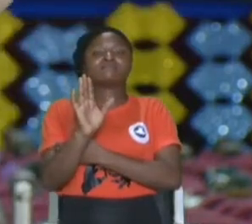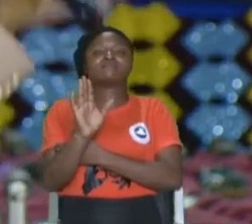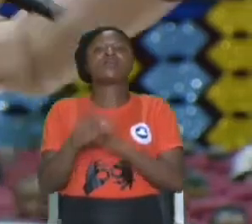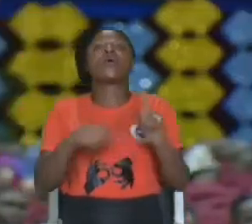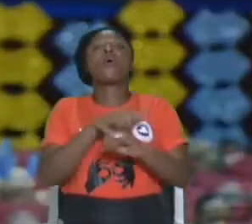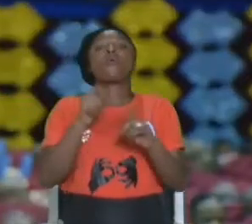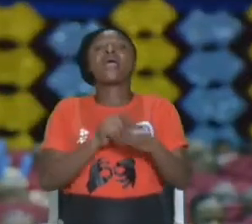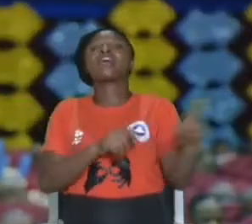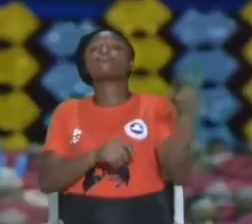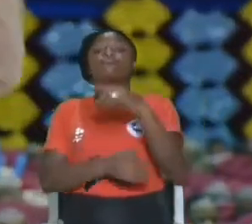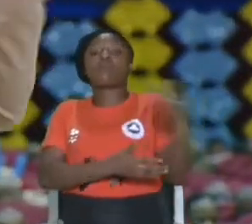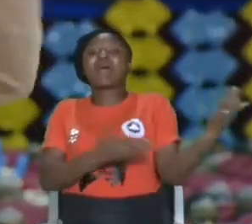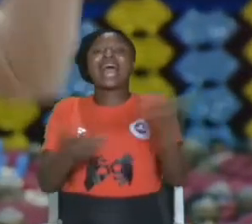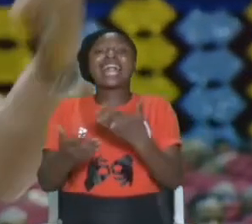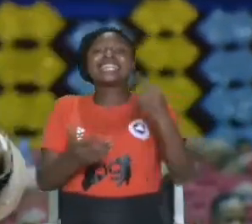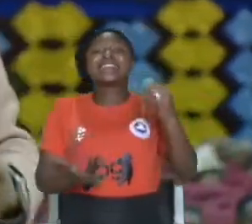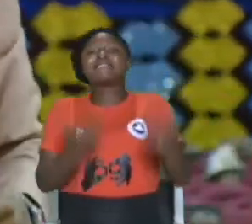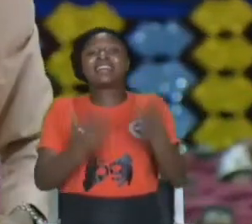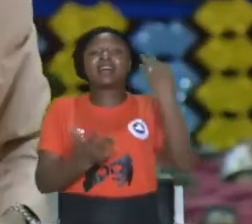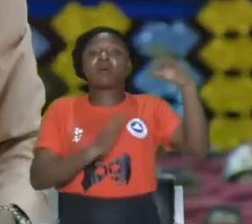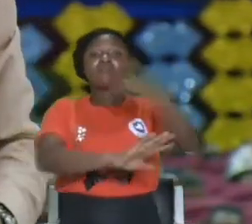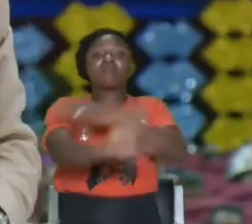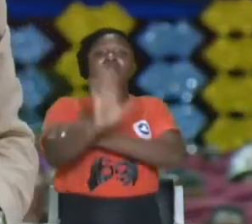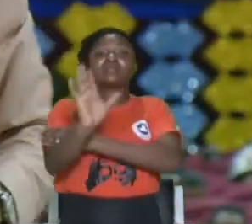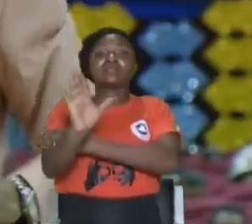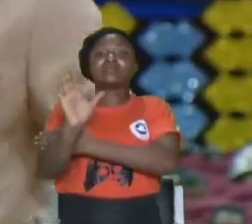When you carry the fire of God